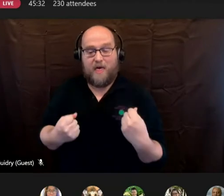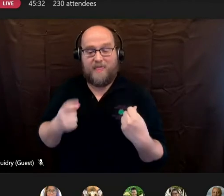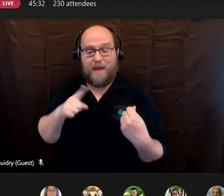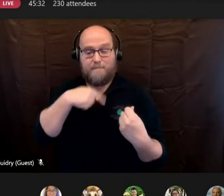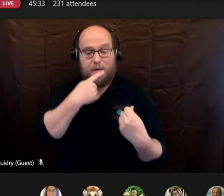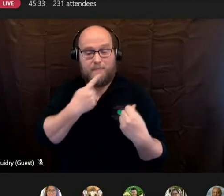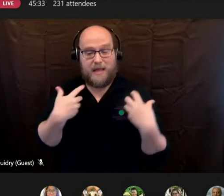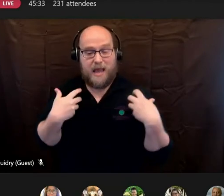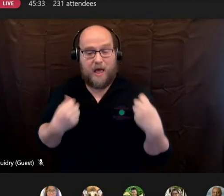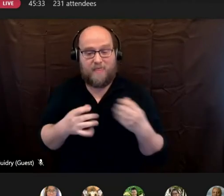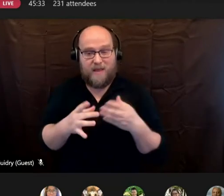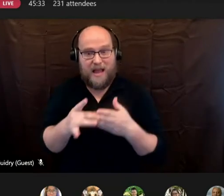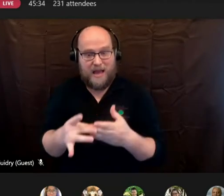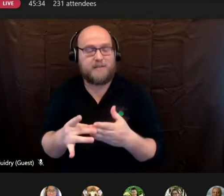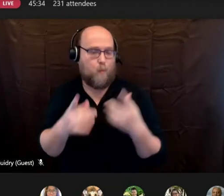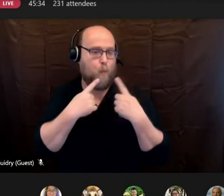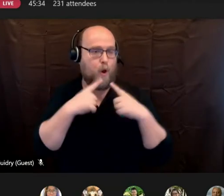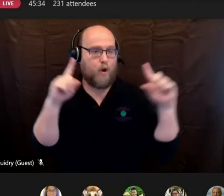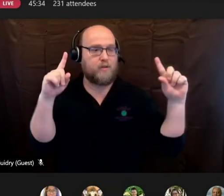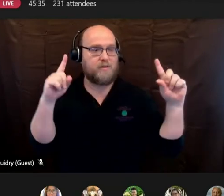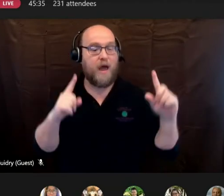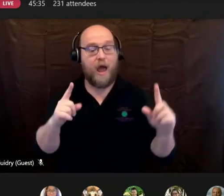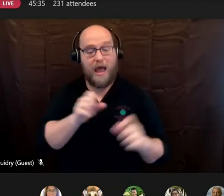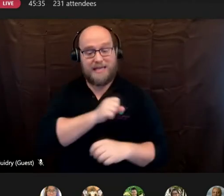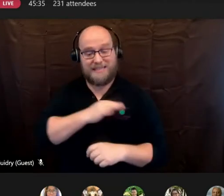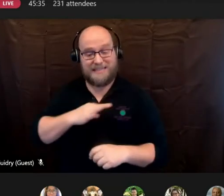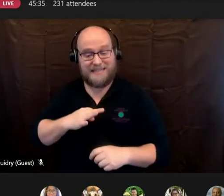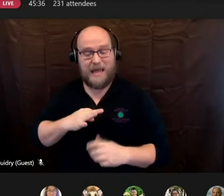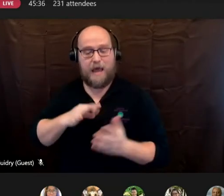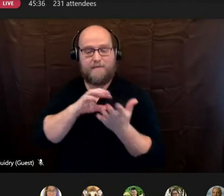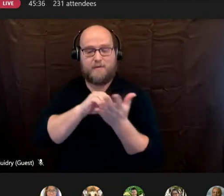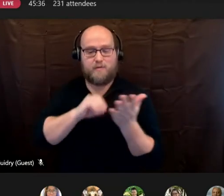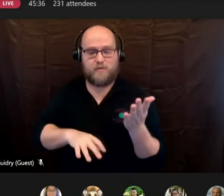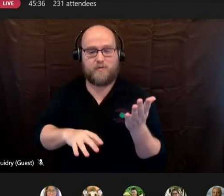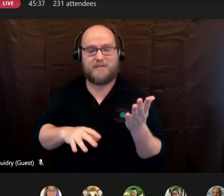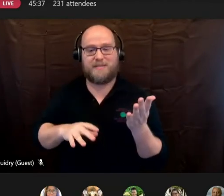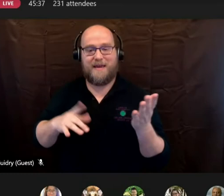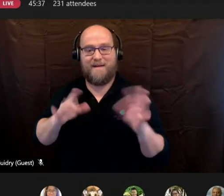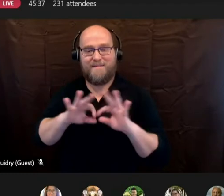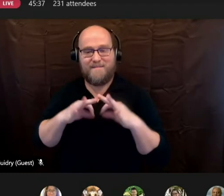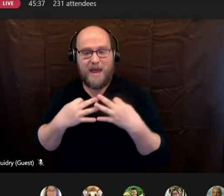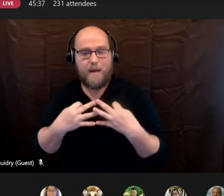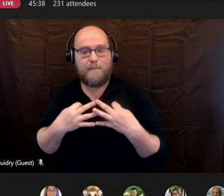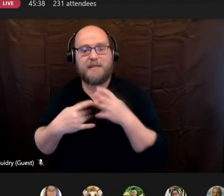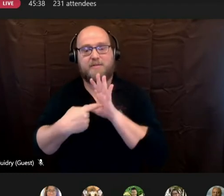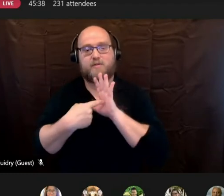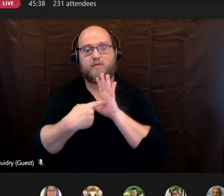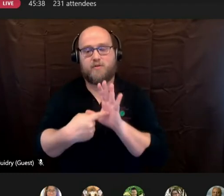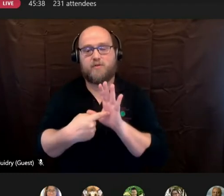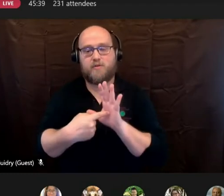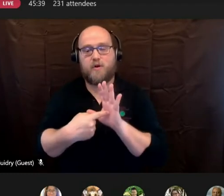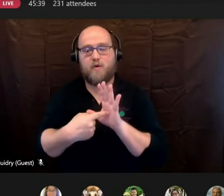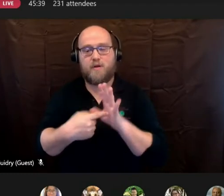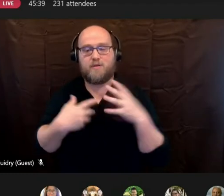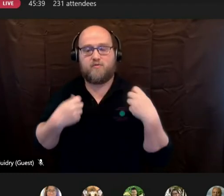our students, and families have demonstrated a strong commitment to following SPS health and safety protocols. And